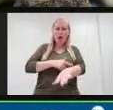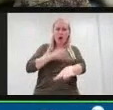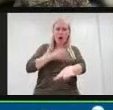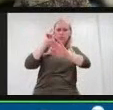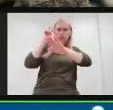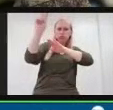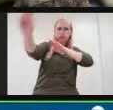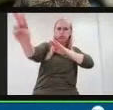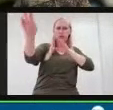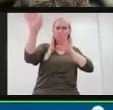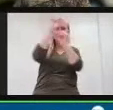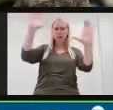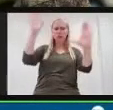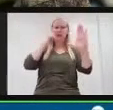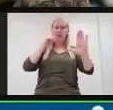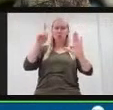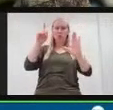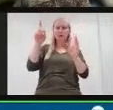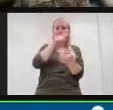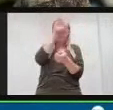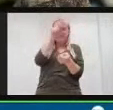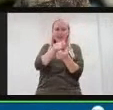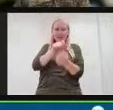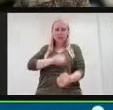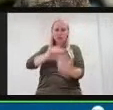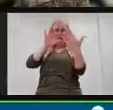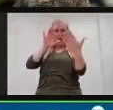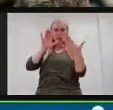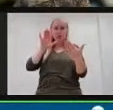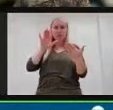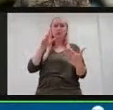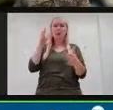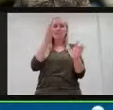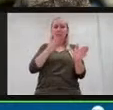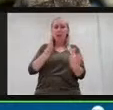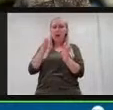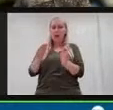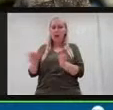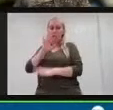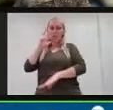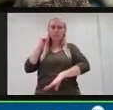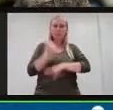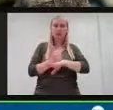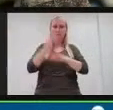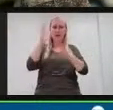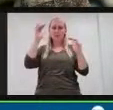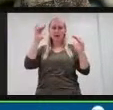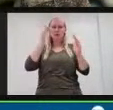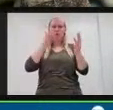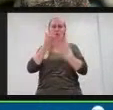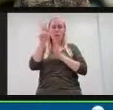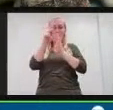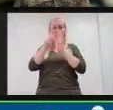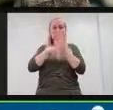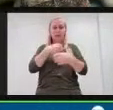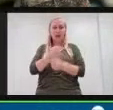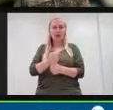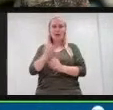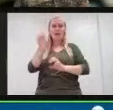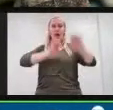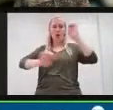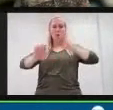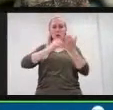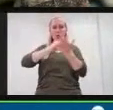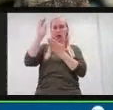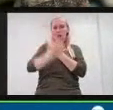strategic planning, setting expectations through policy making, and evaluation of curriculum, district performance, and the